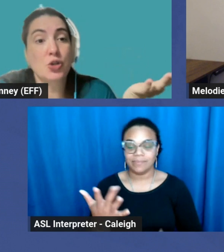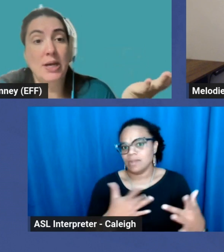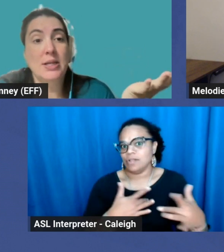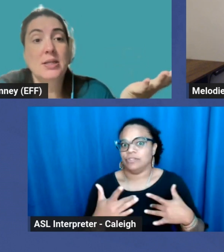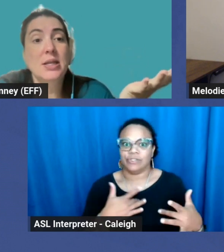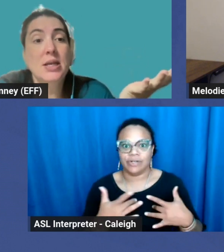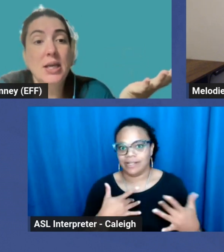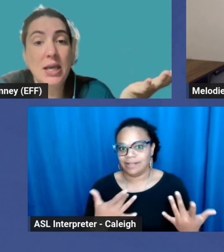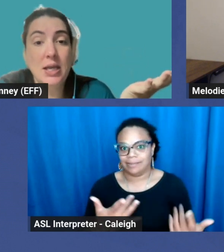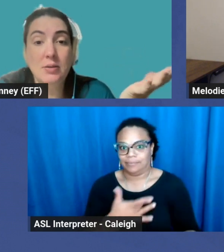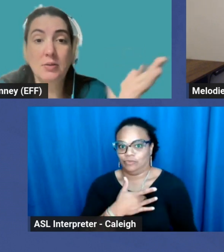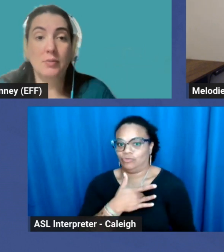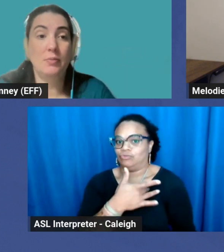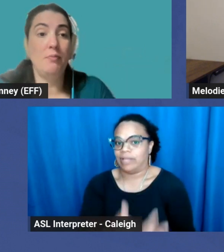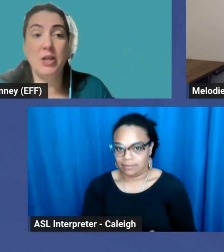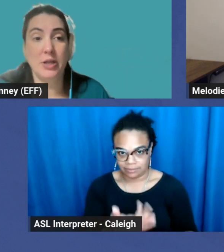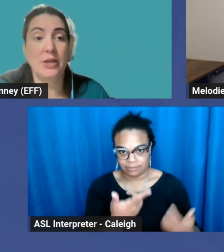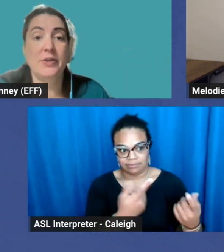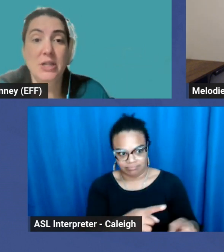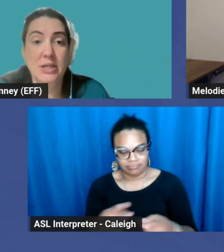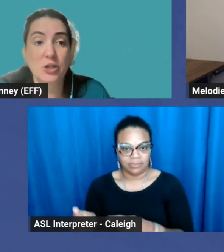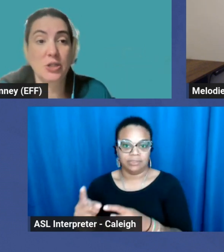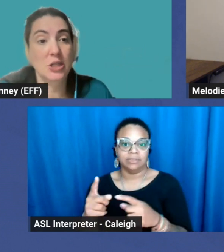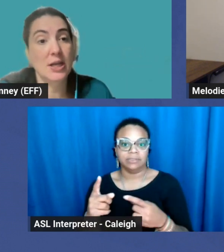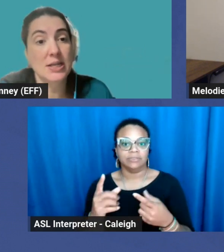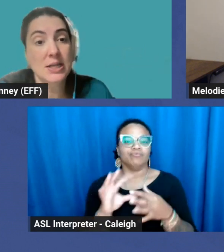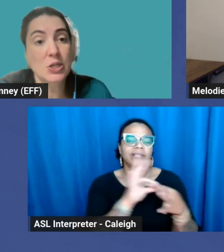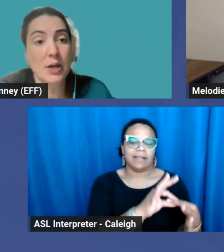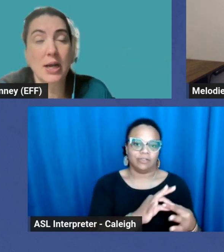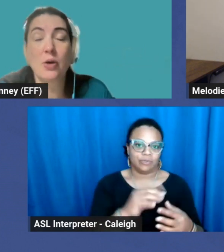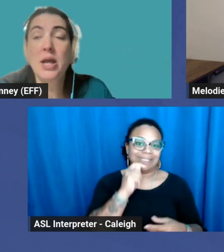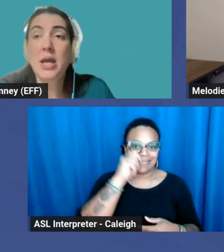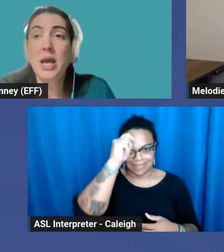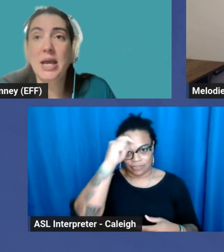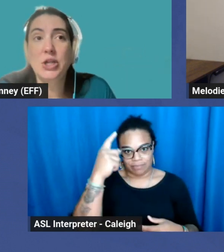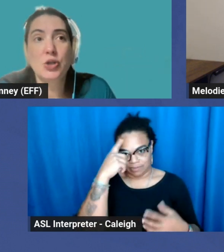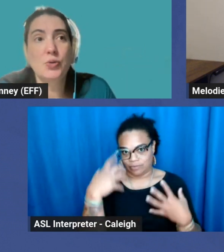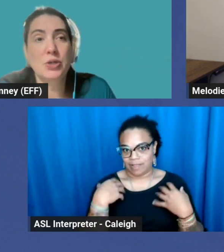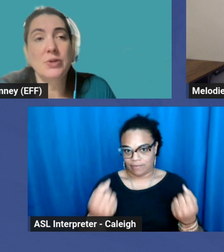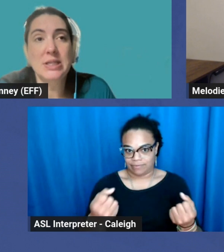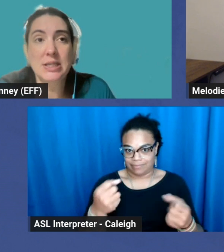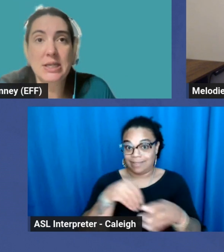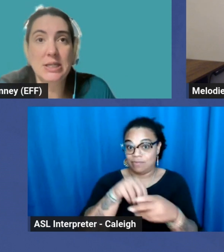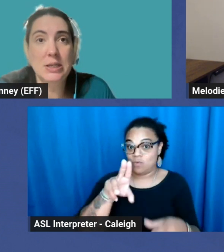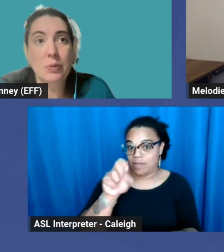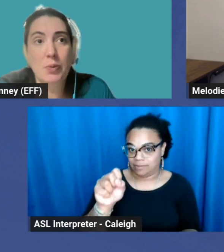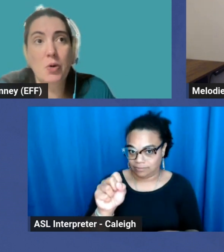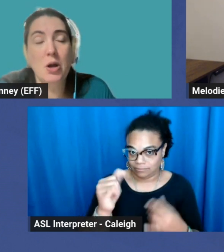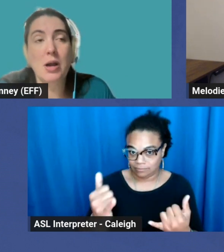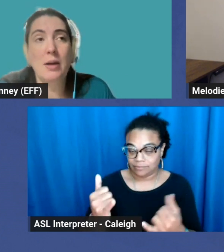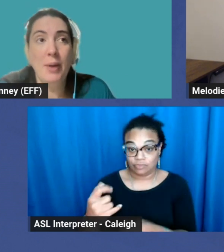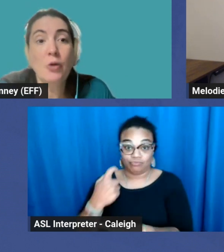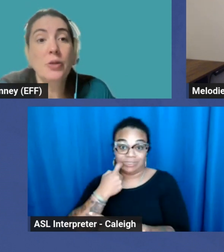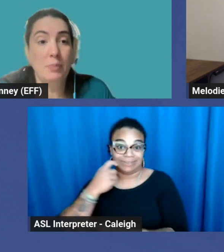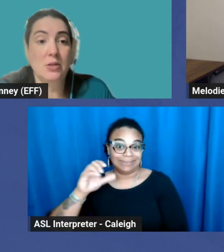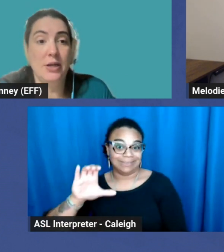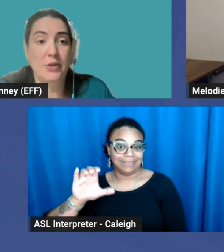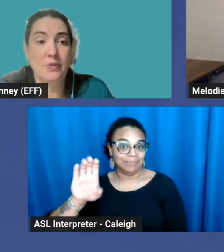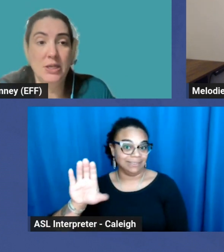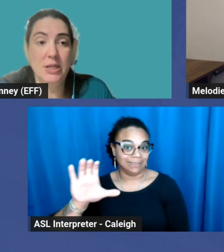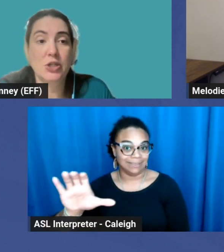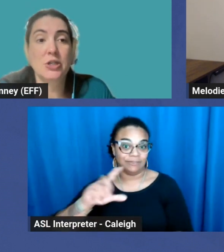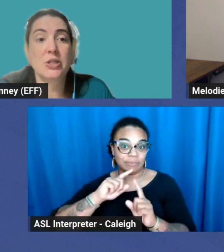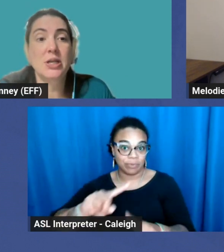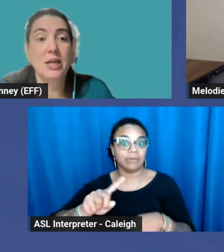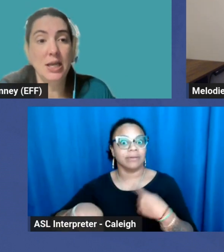concerning trends in mental health of teenagers in the United States right now. And so there was a recent CDC report about the mental health